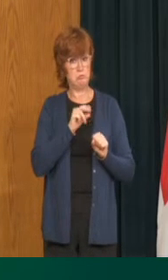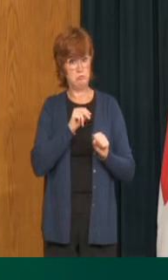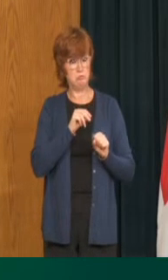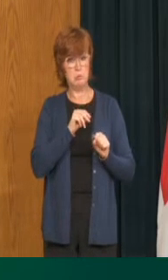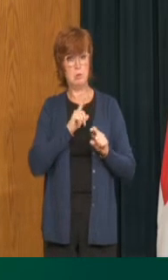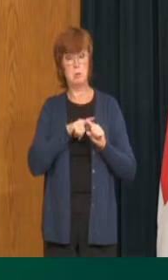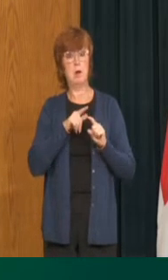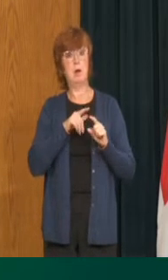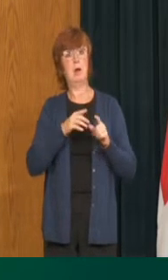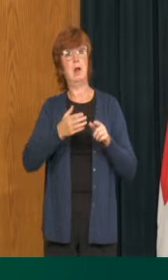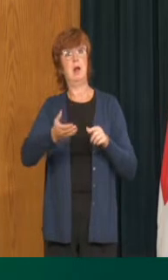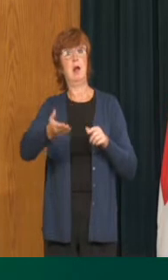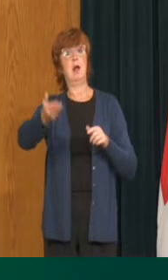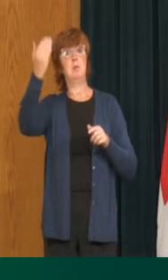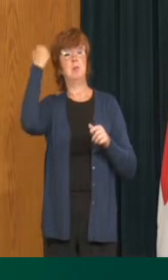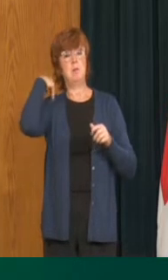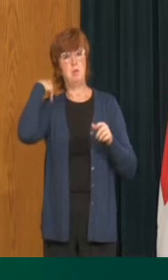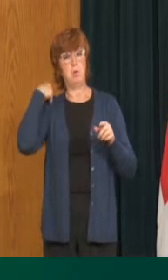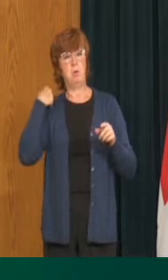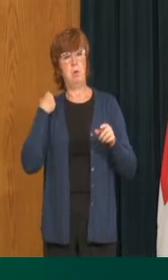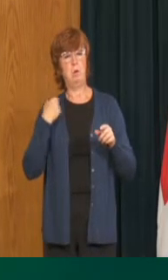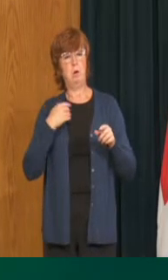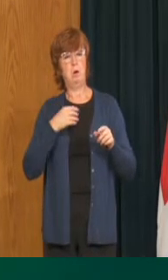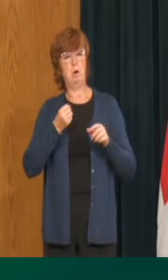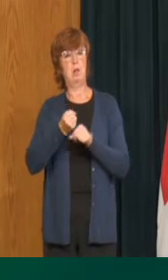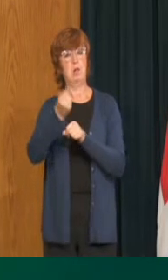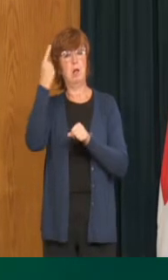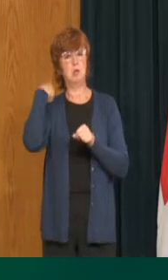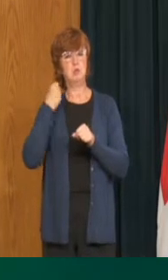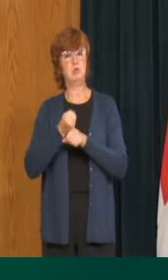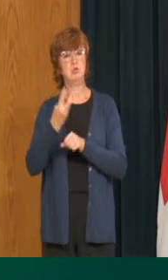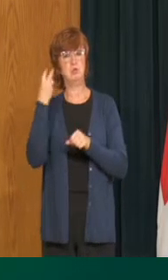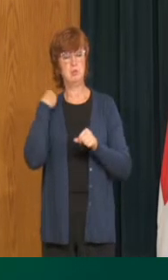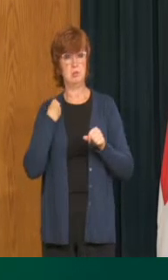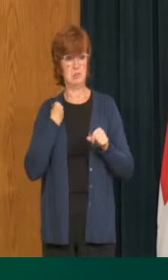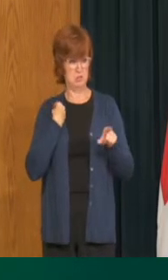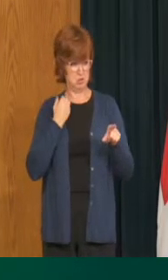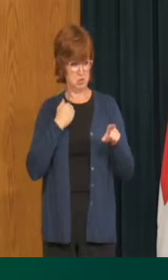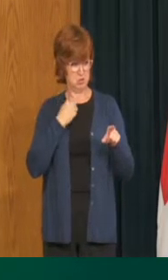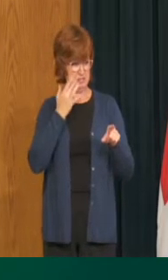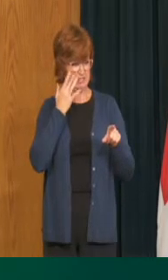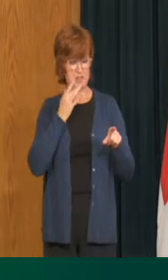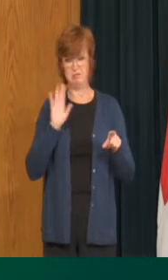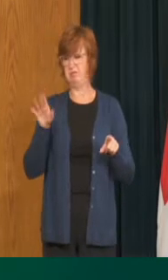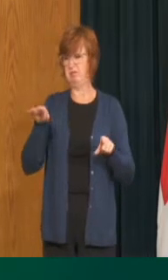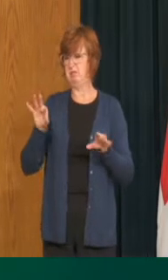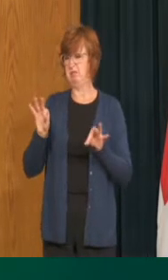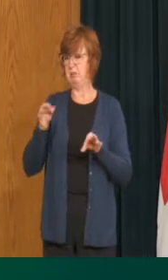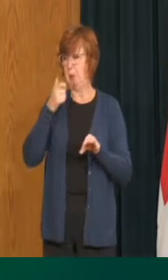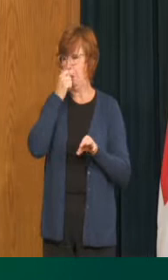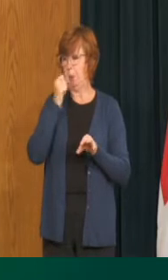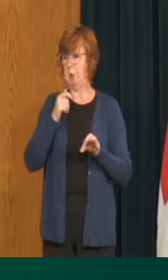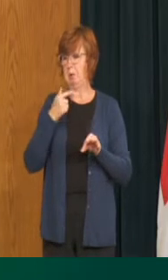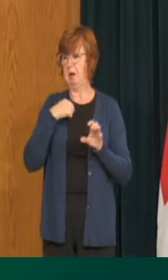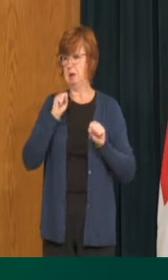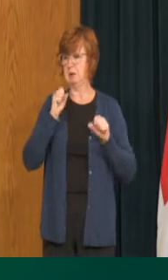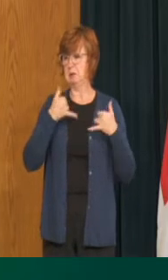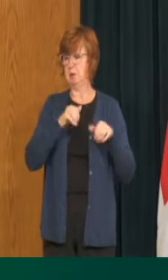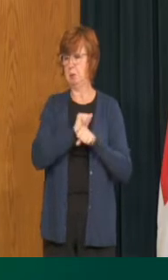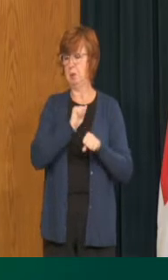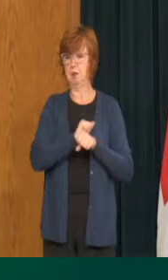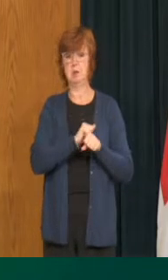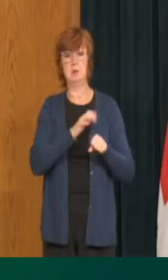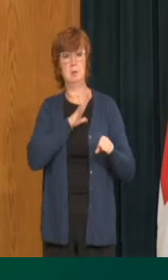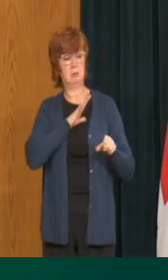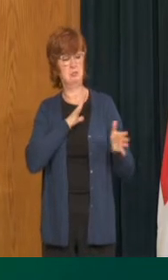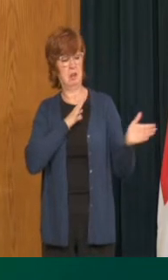you don't go to work or school sick. And I think what that means for the SHA employees is that for employees who have kids in school, it is disruptive if a